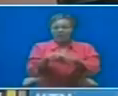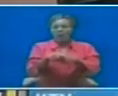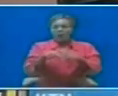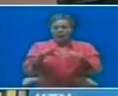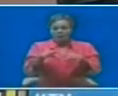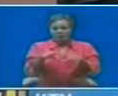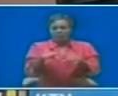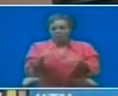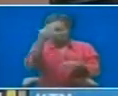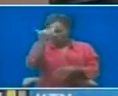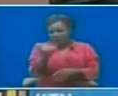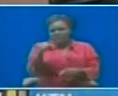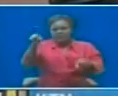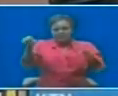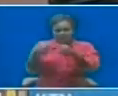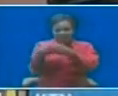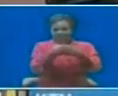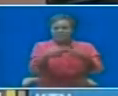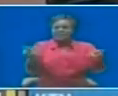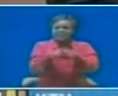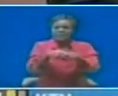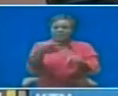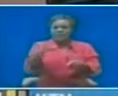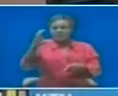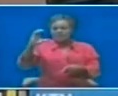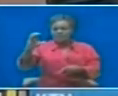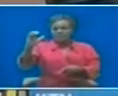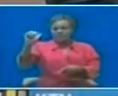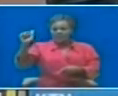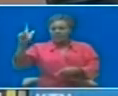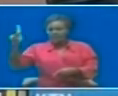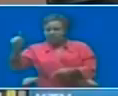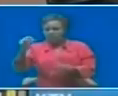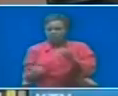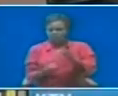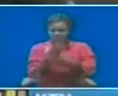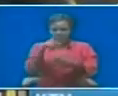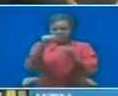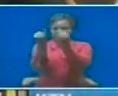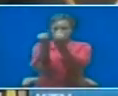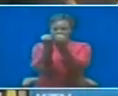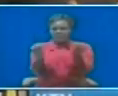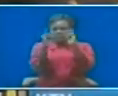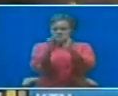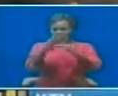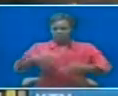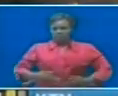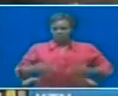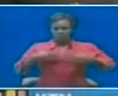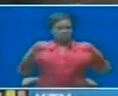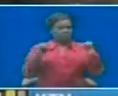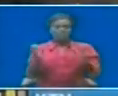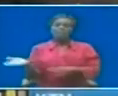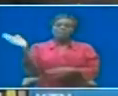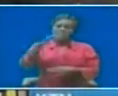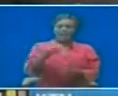litigation. Because the same challenges were saying that the CAK as constituted is not an independent body will come back to haunt us, and